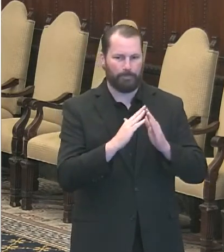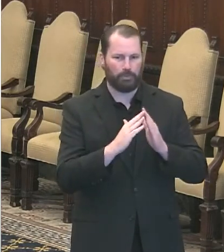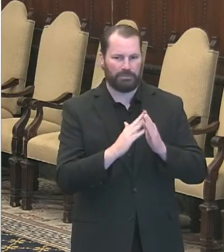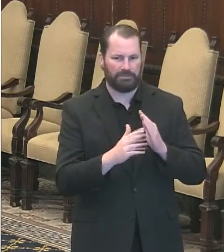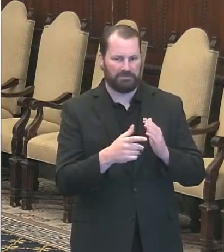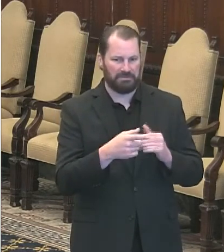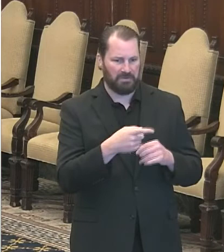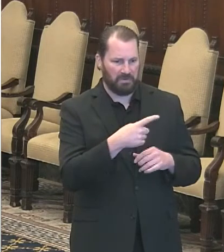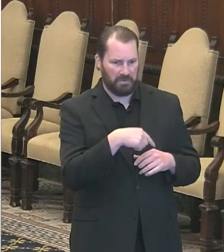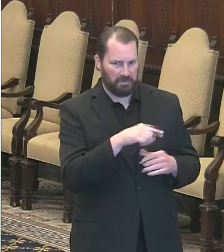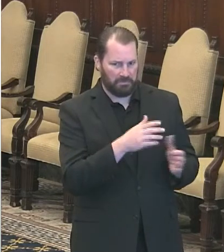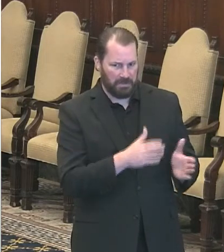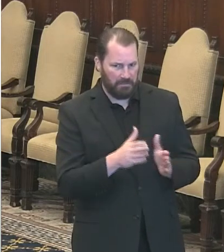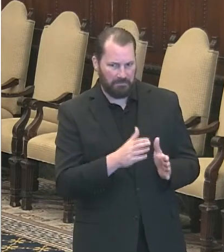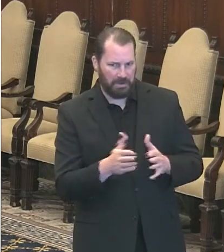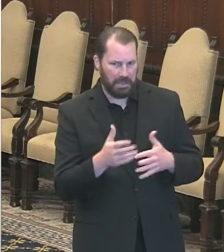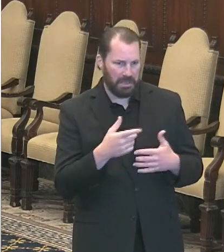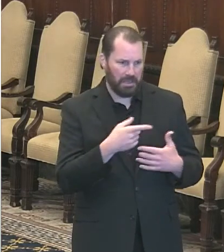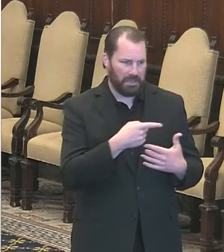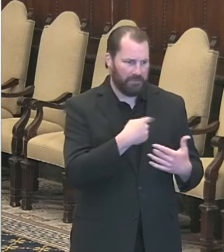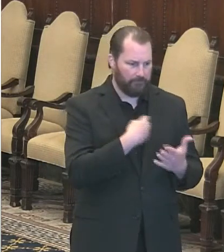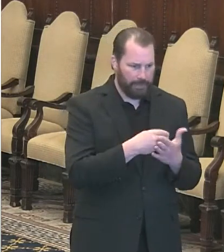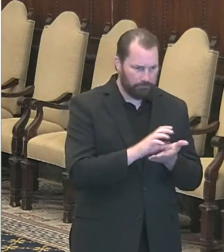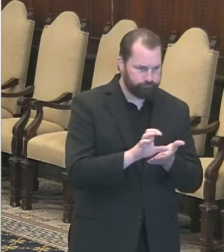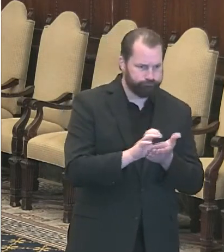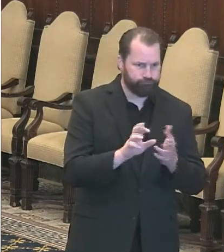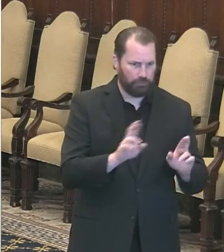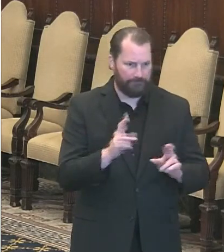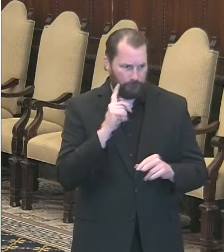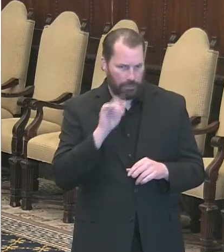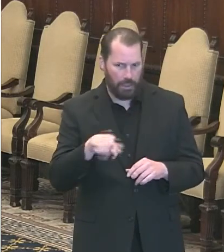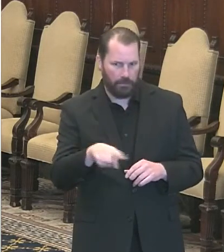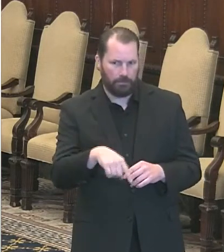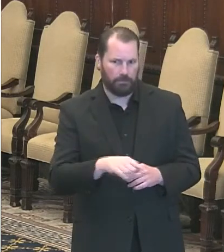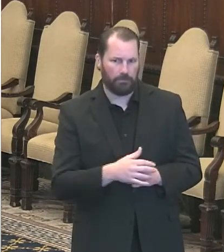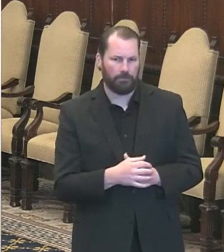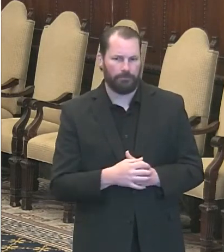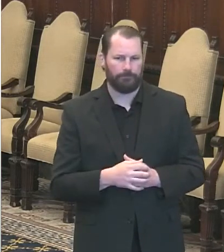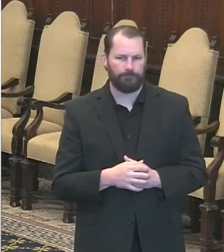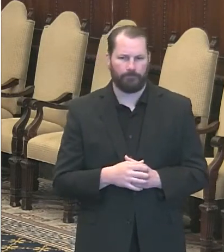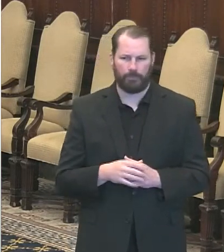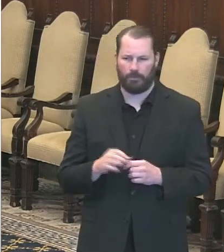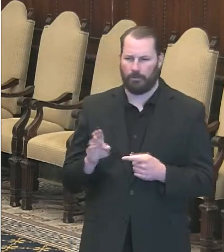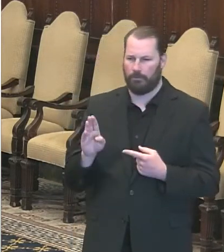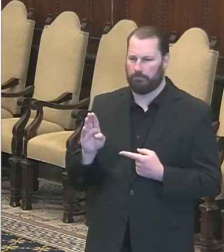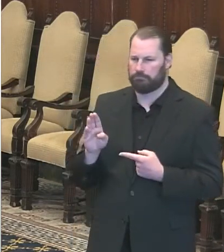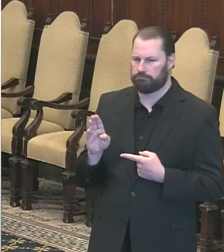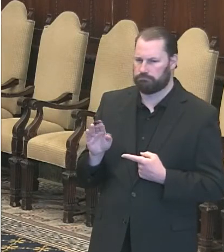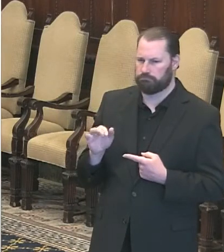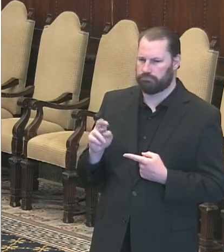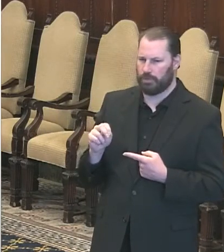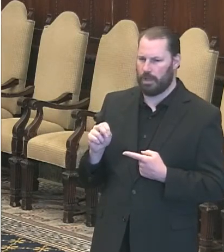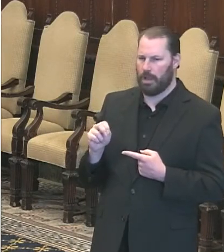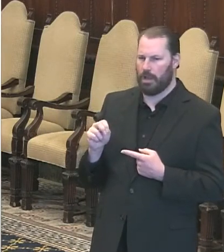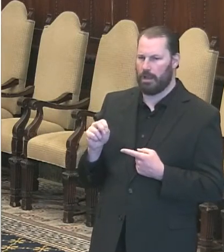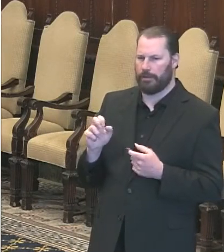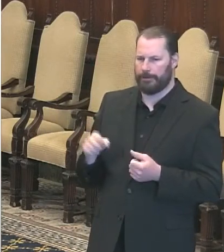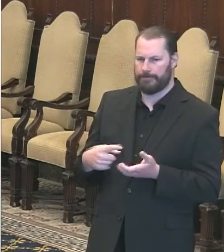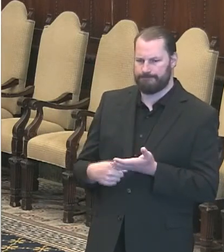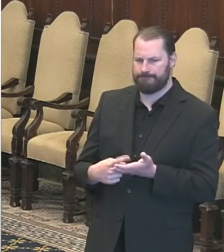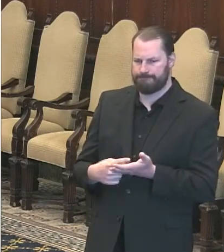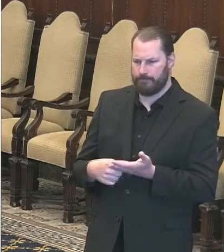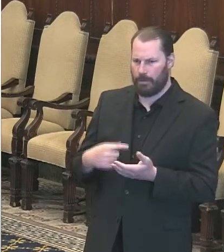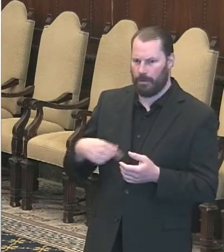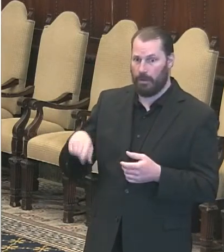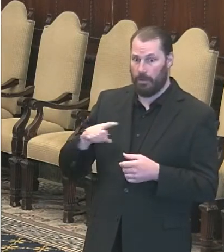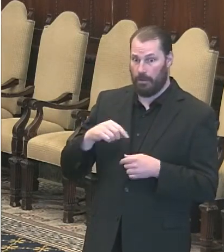that? Brian can lay out a little more detail. We are working with them. We've provided them with PPE. We've worked